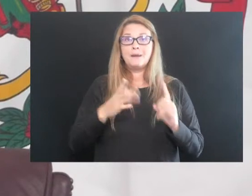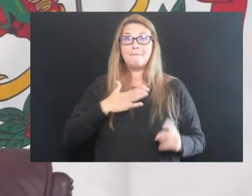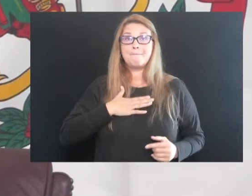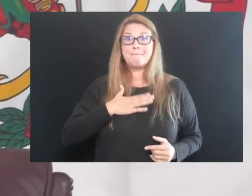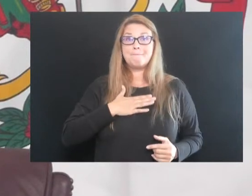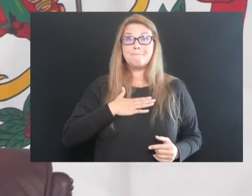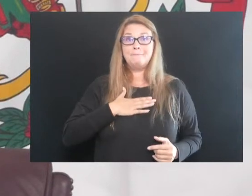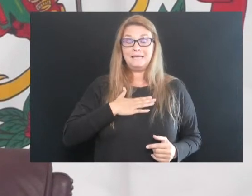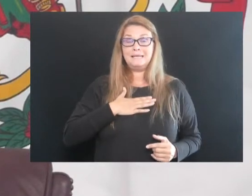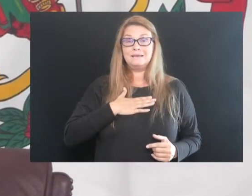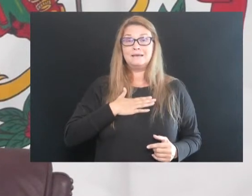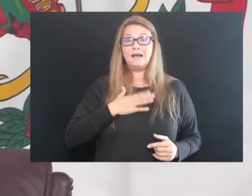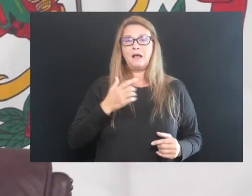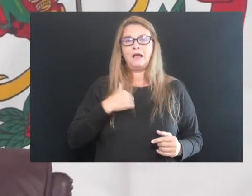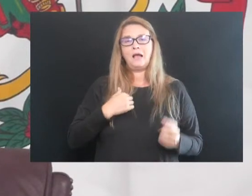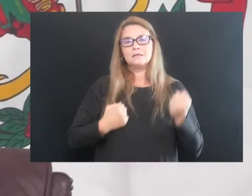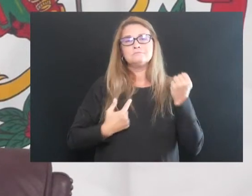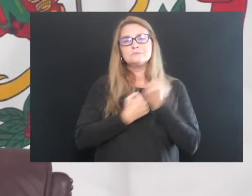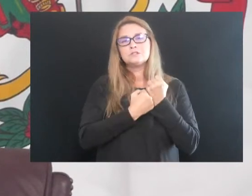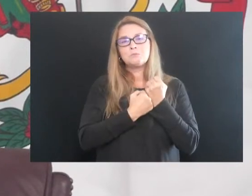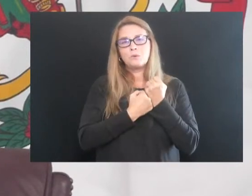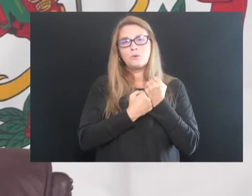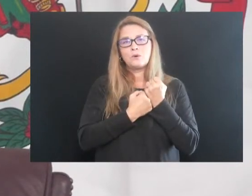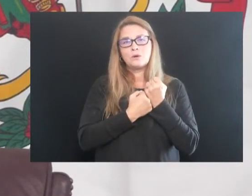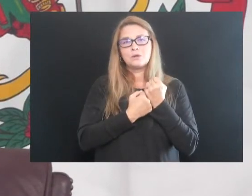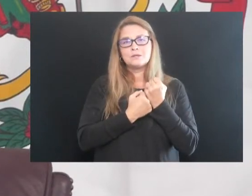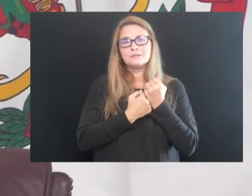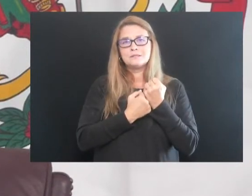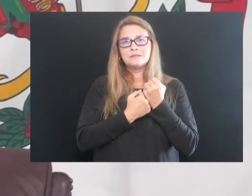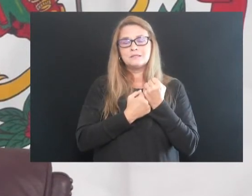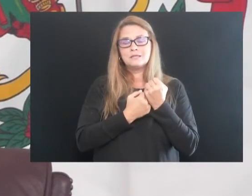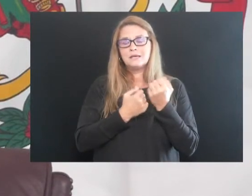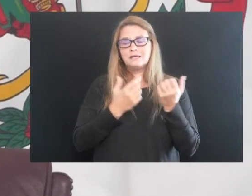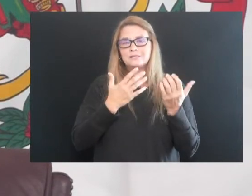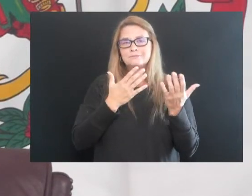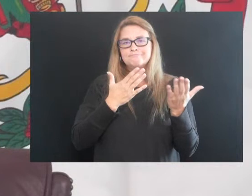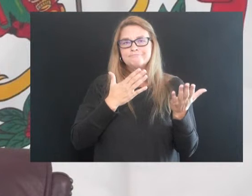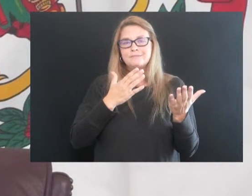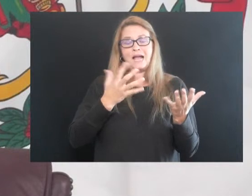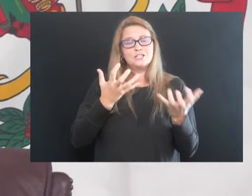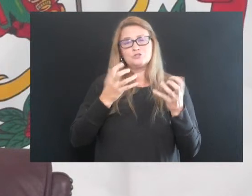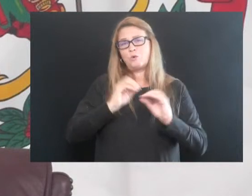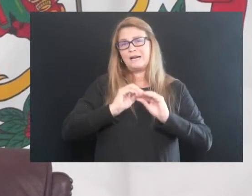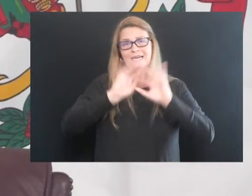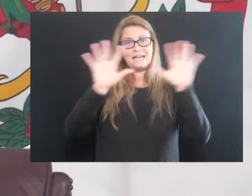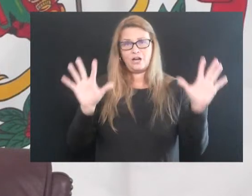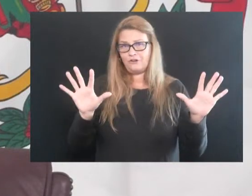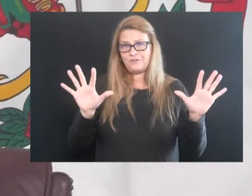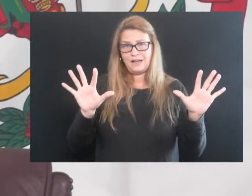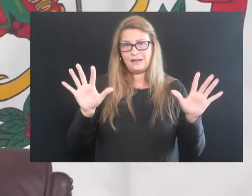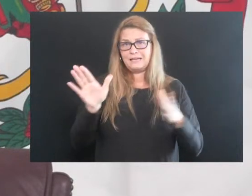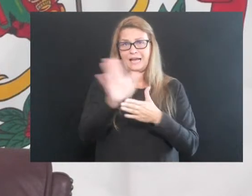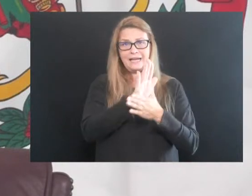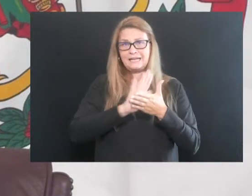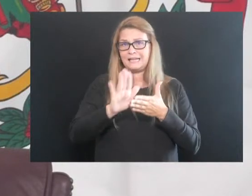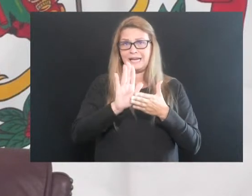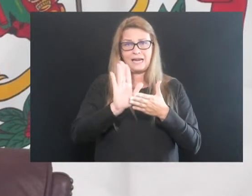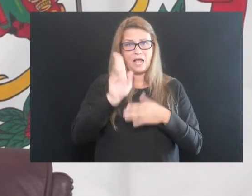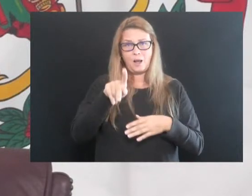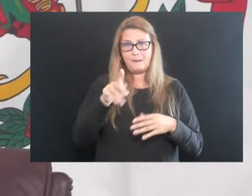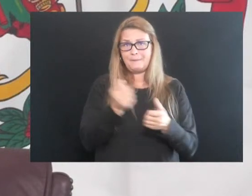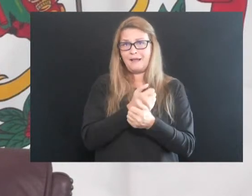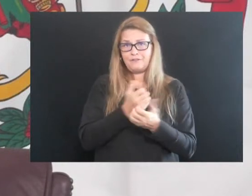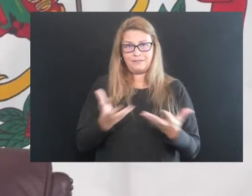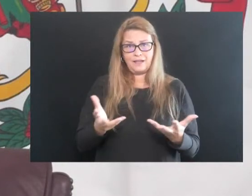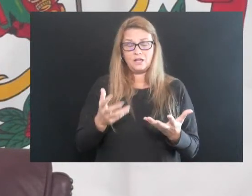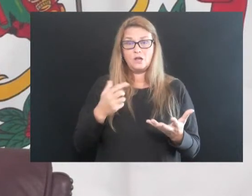stand rock solid by just what I'm trying to do. That's just clarify, just clean it up. I truly believe that if